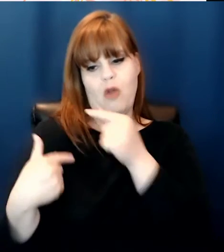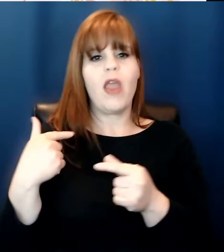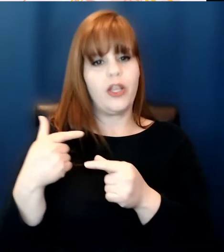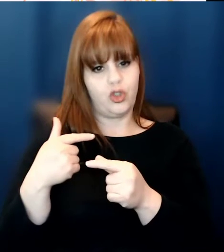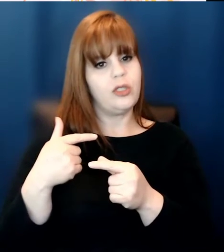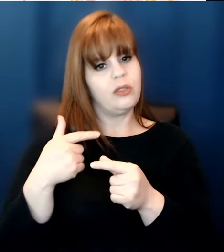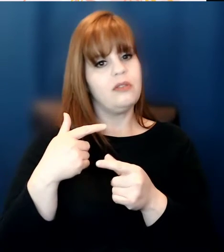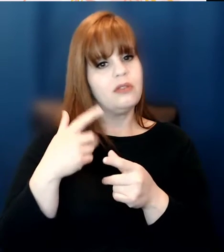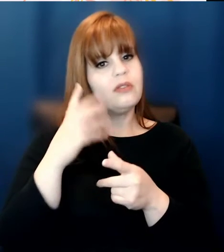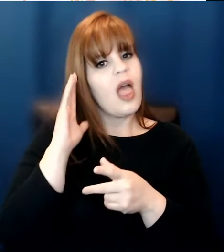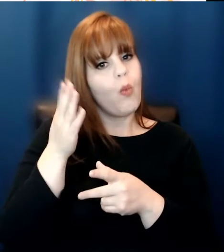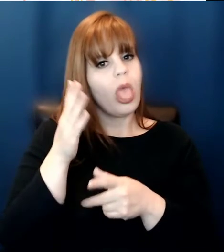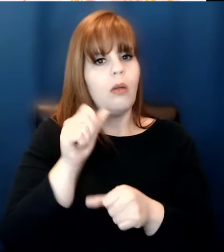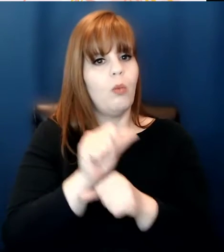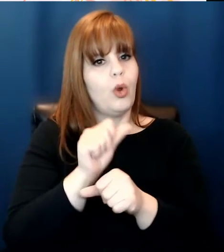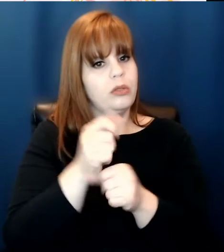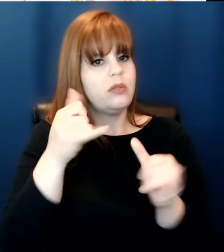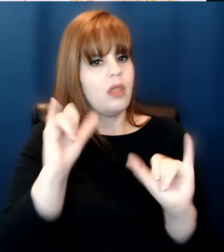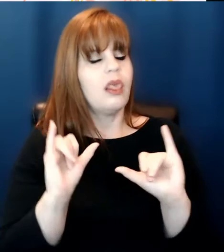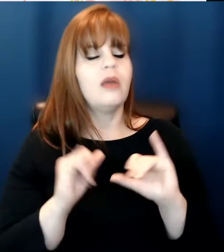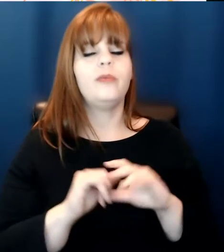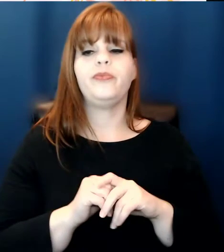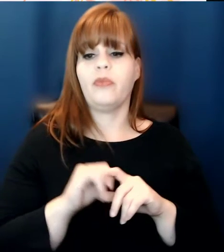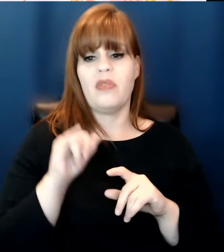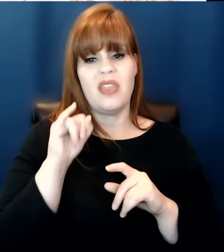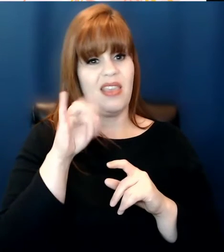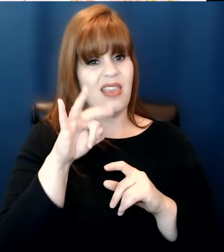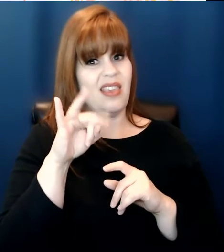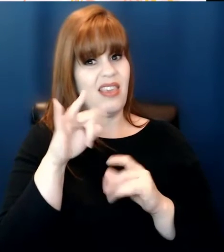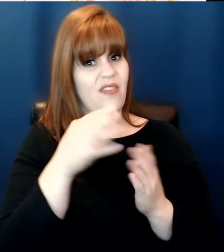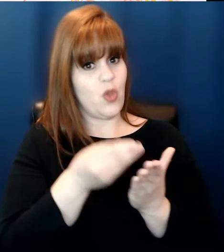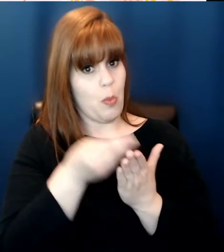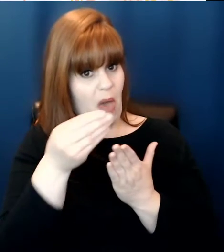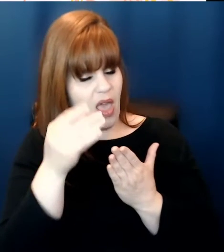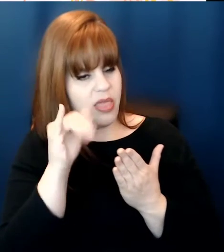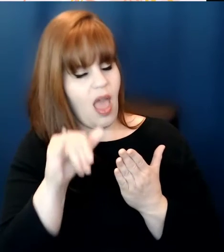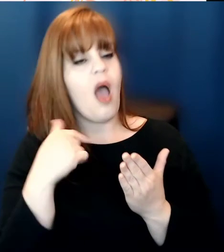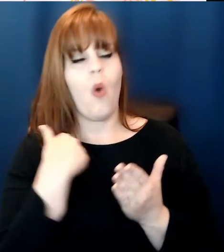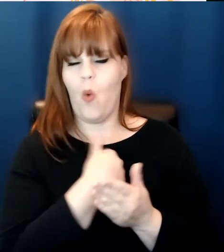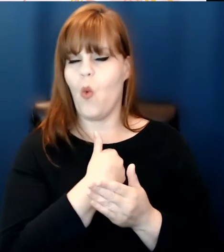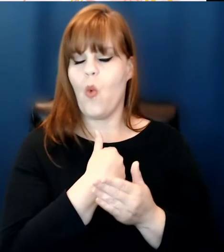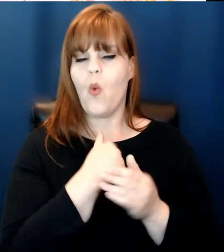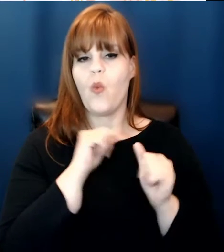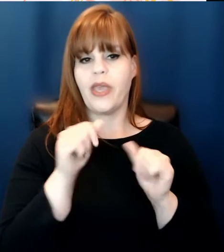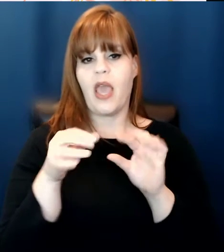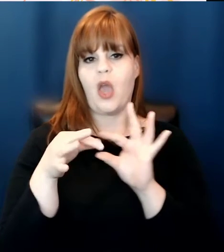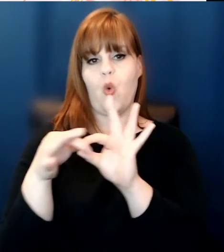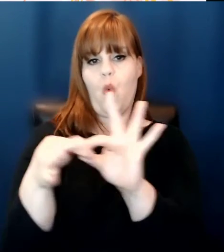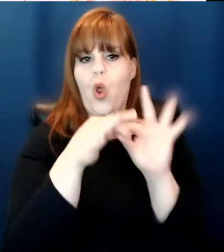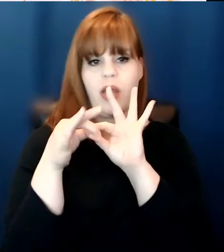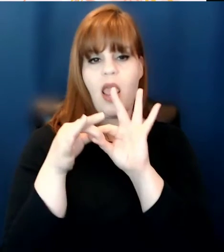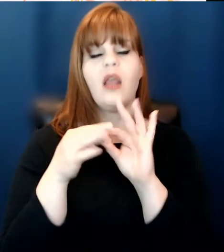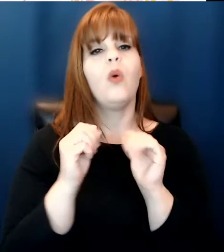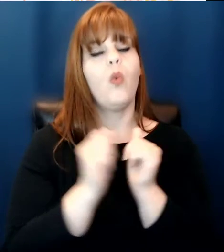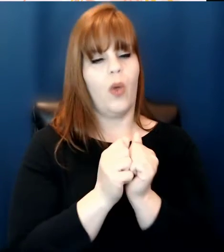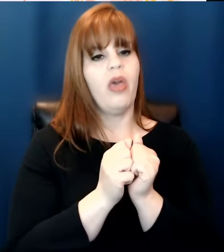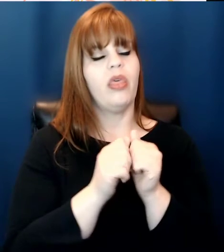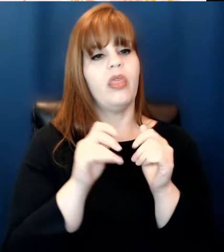work. And if you buy that, we can potentially make it, we can coordinate